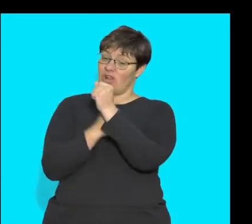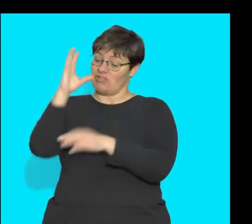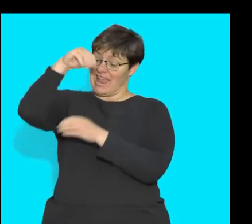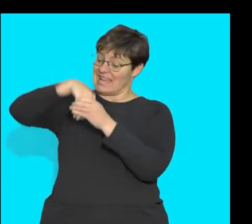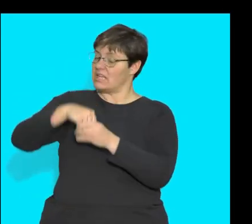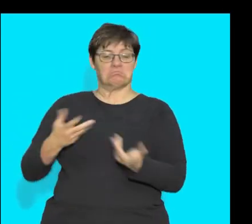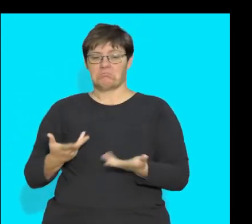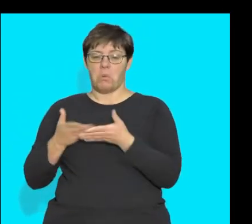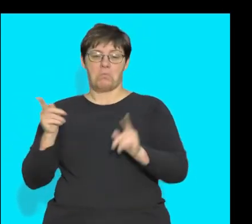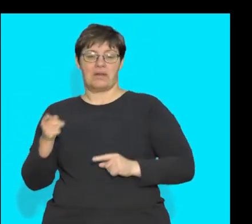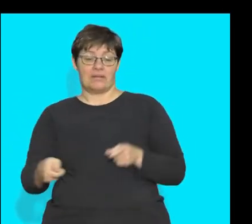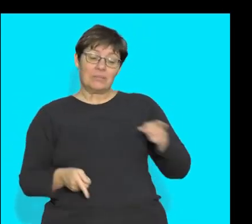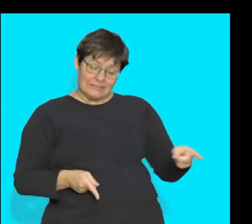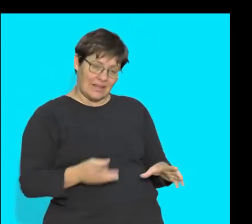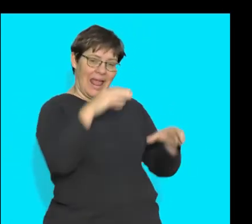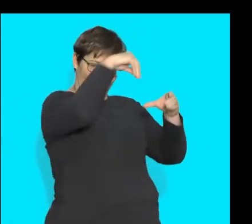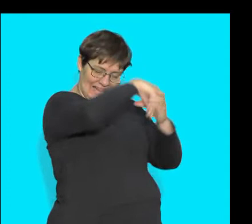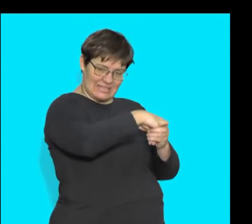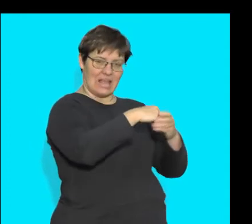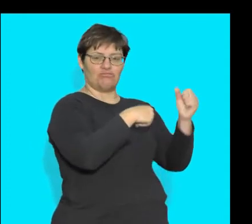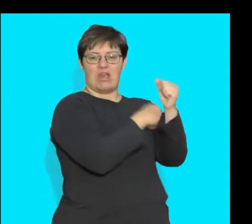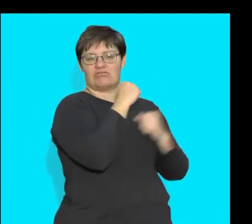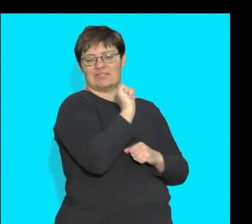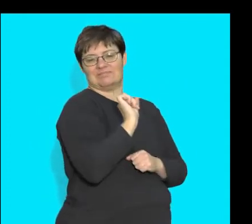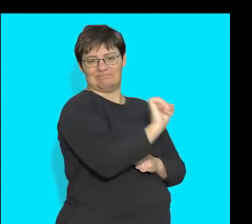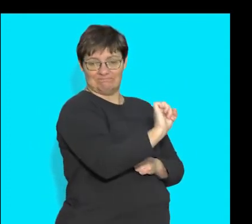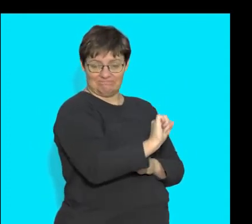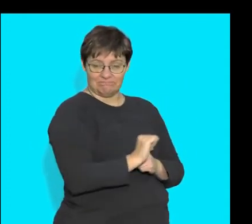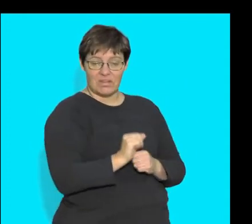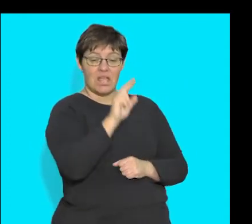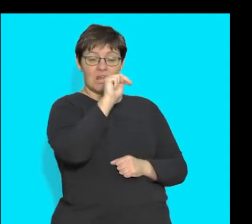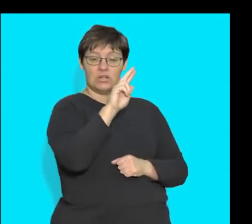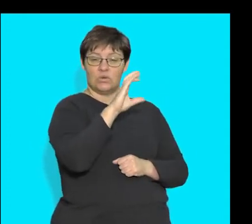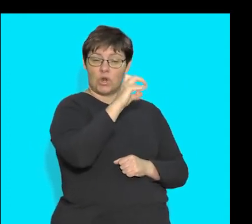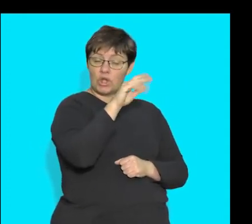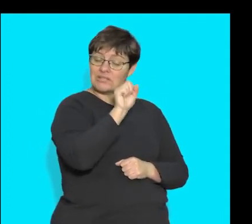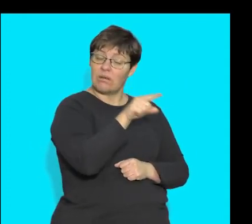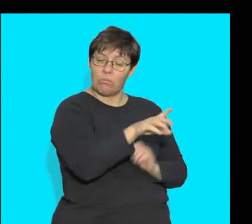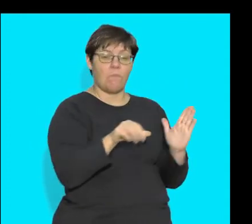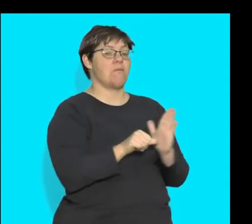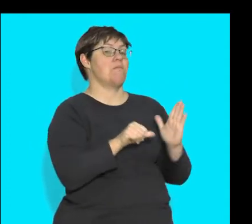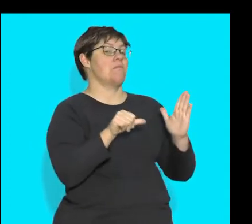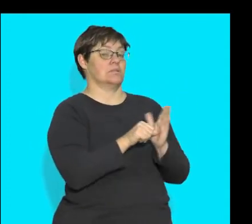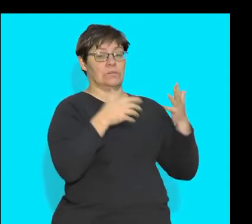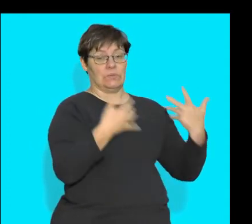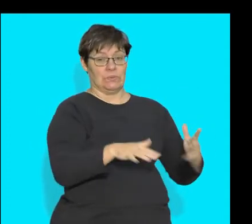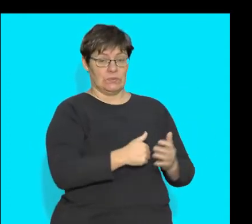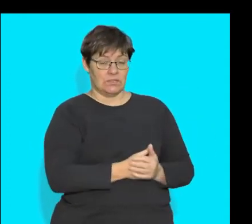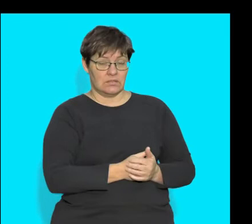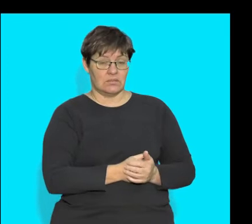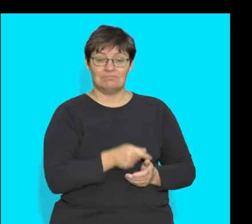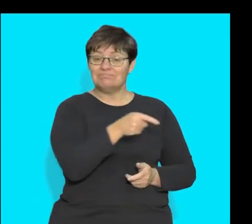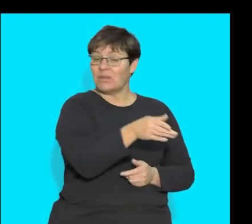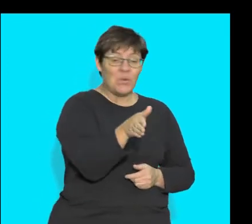specific structure called a nucleus. The nucleus is a really important part of the cell. If